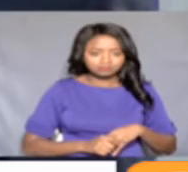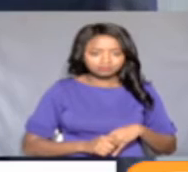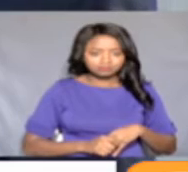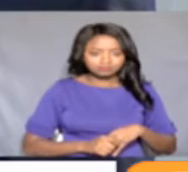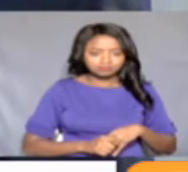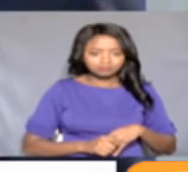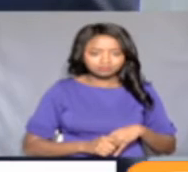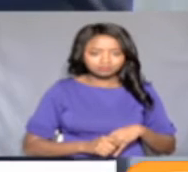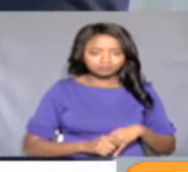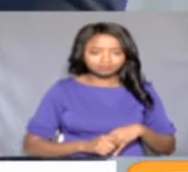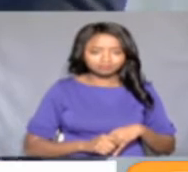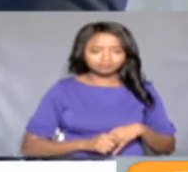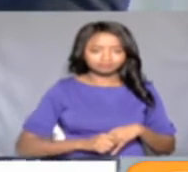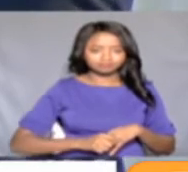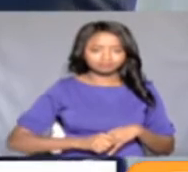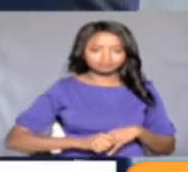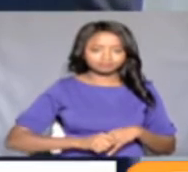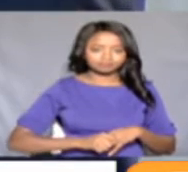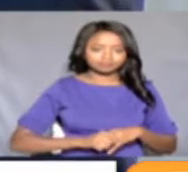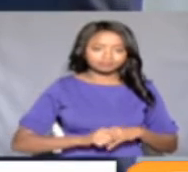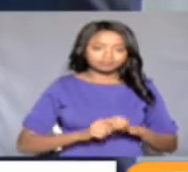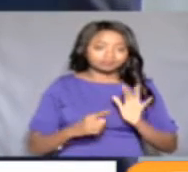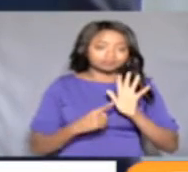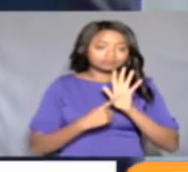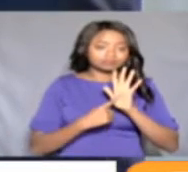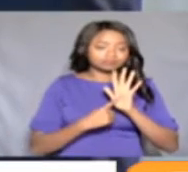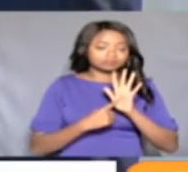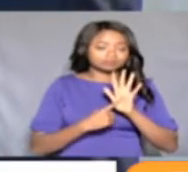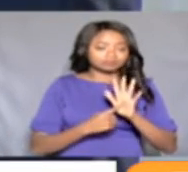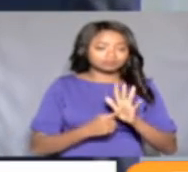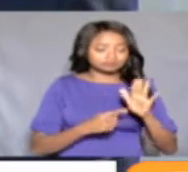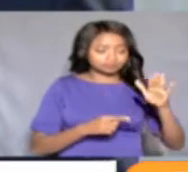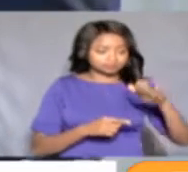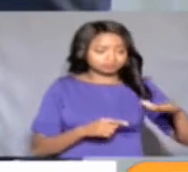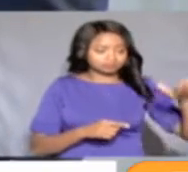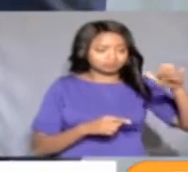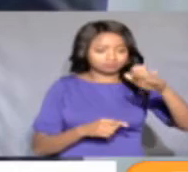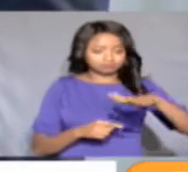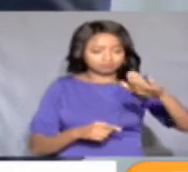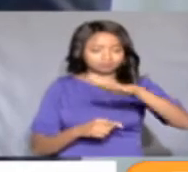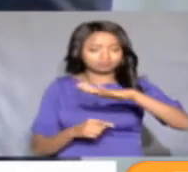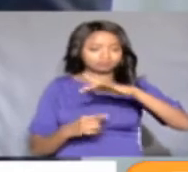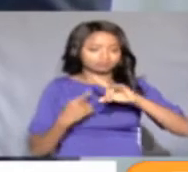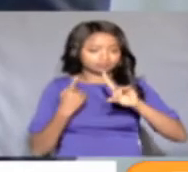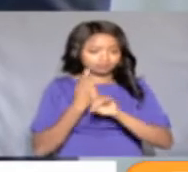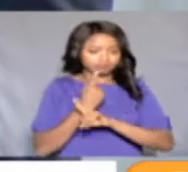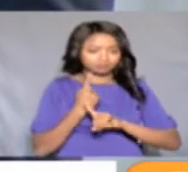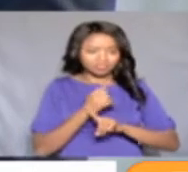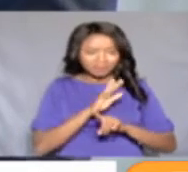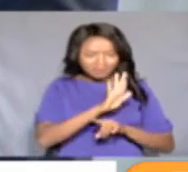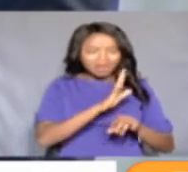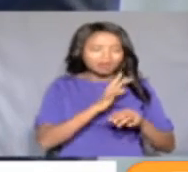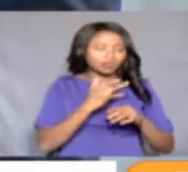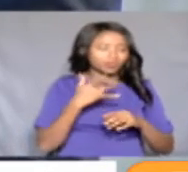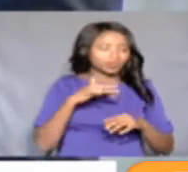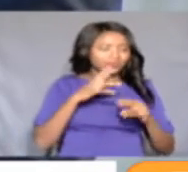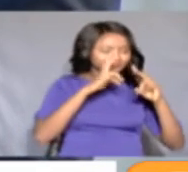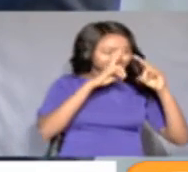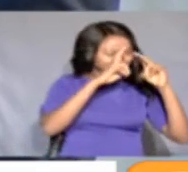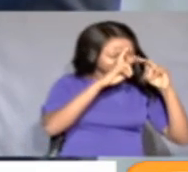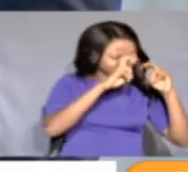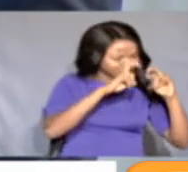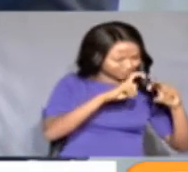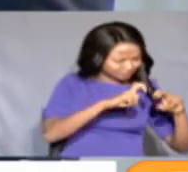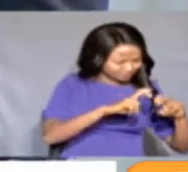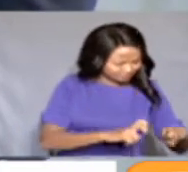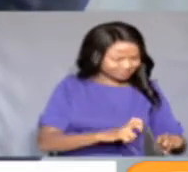Peter said, there is they've already done so much research, they're so ahead. They know exactly what they're